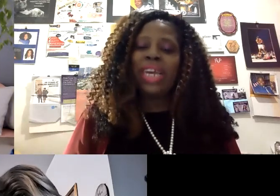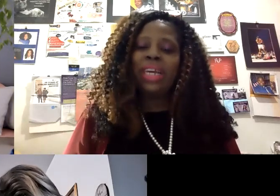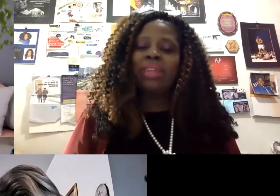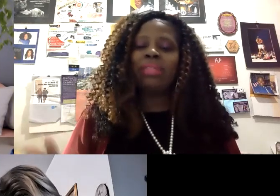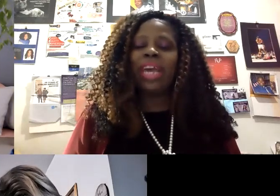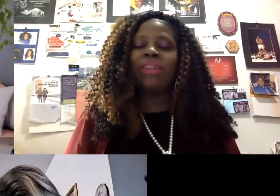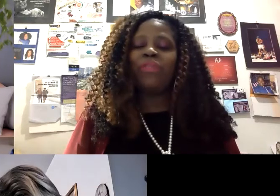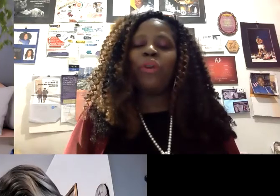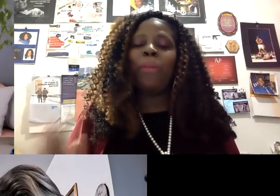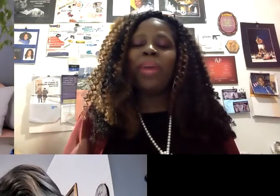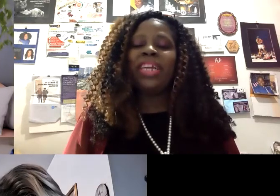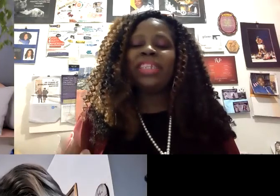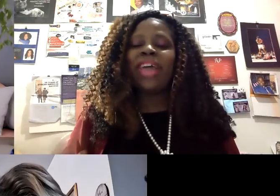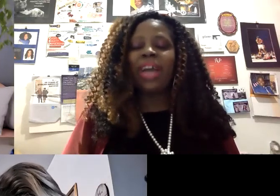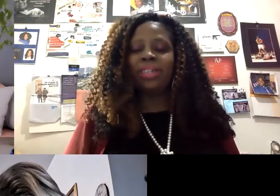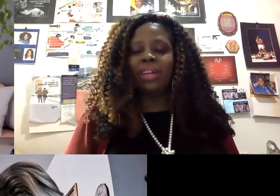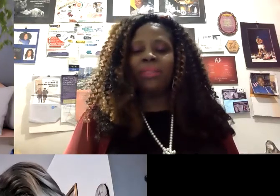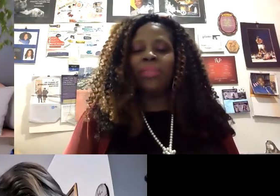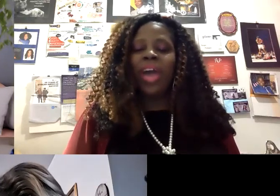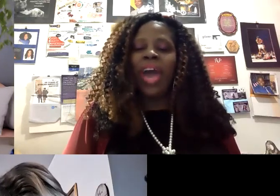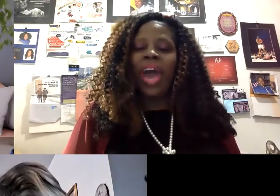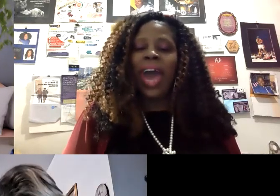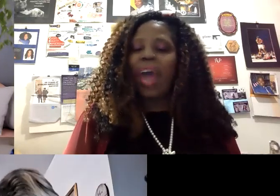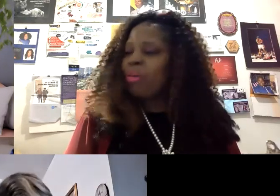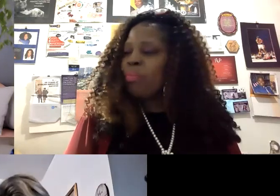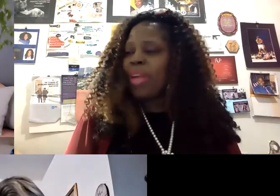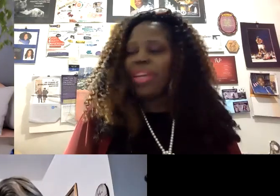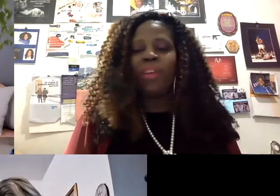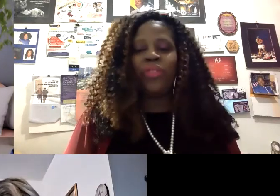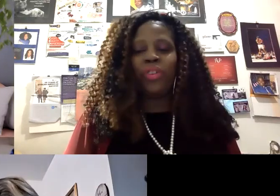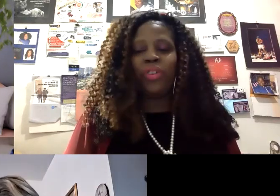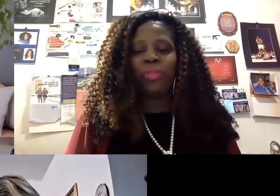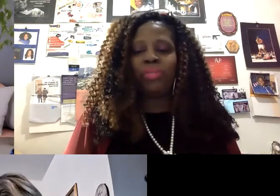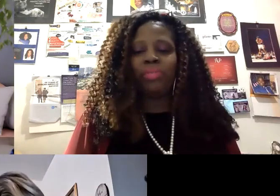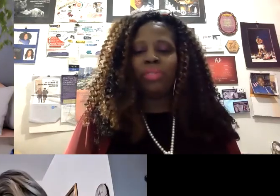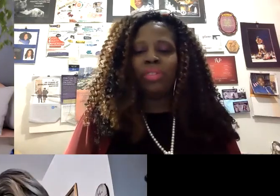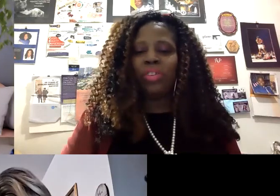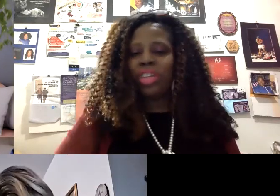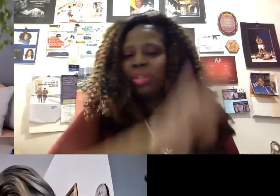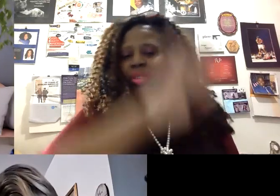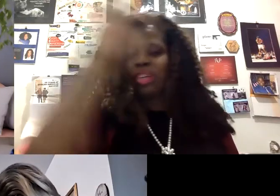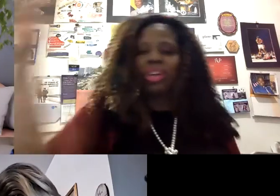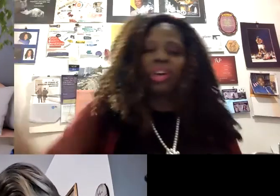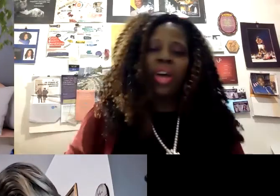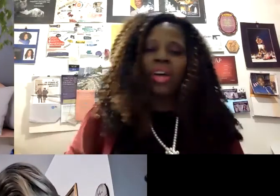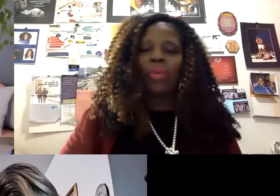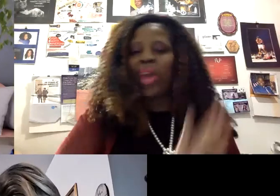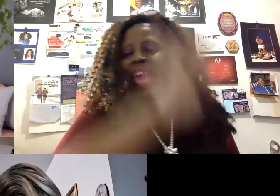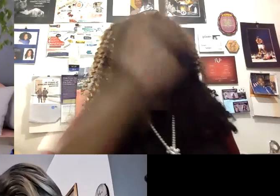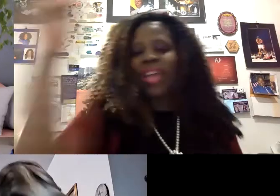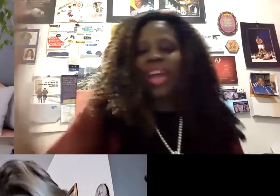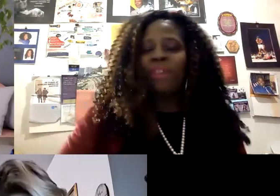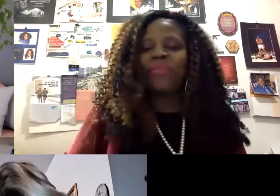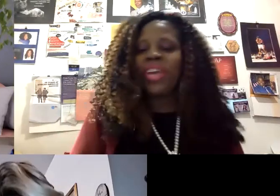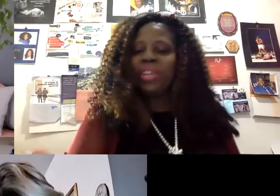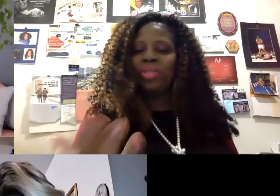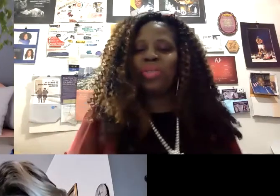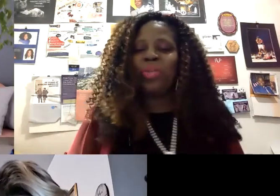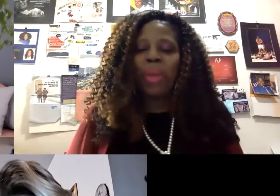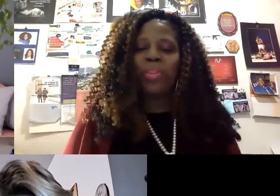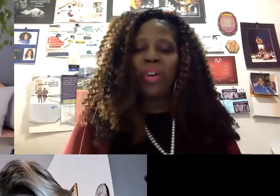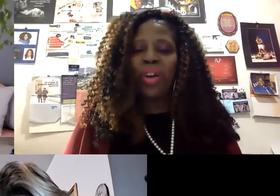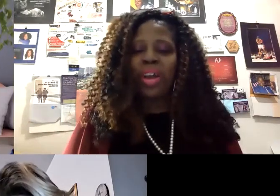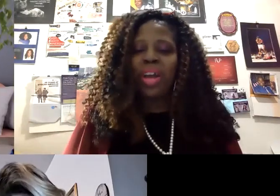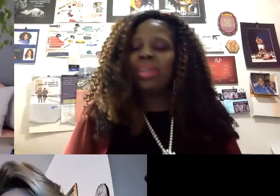MD stands for Money Doctor. How many of you can just, wave and I can feel it